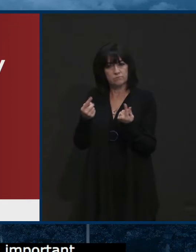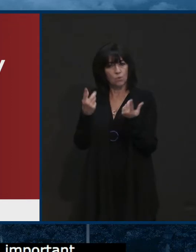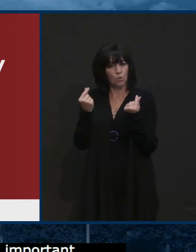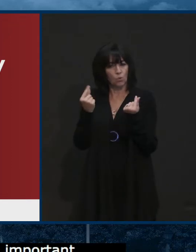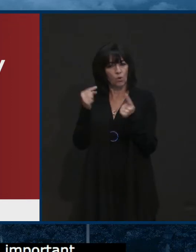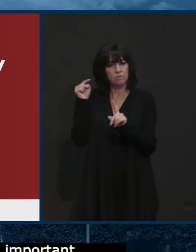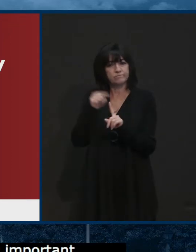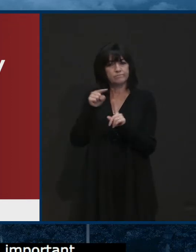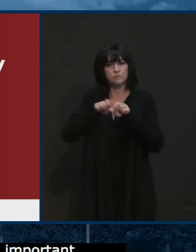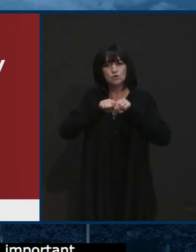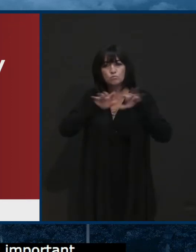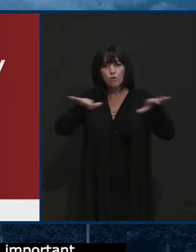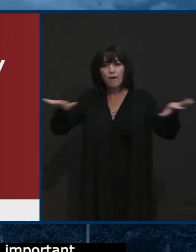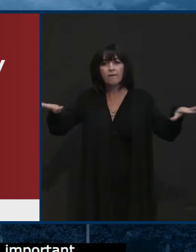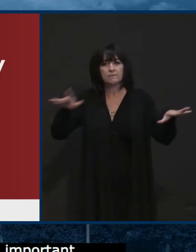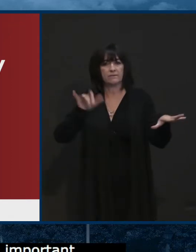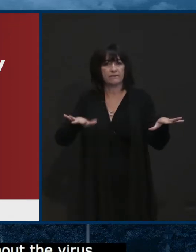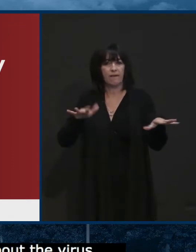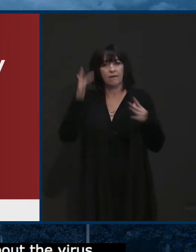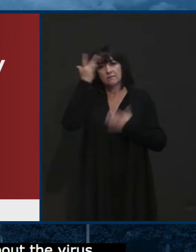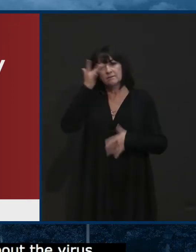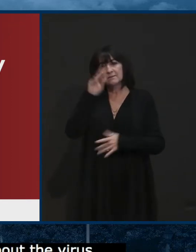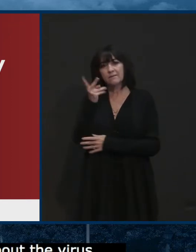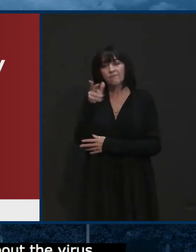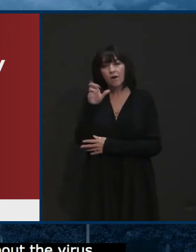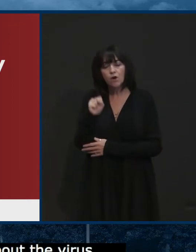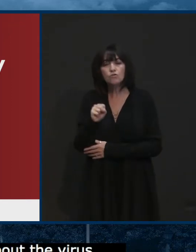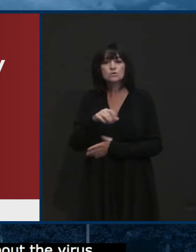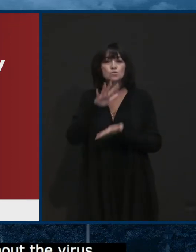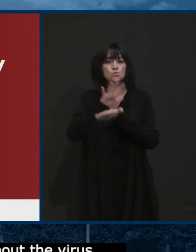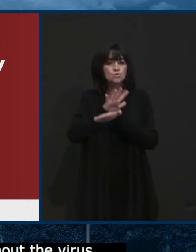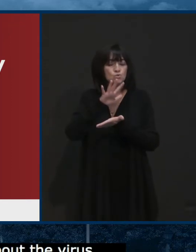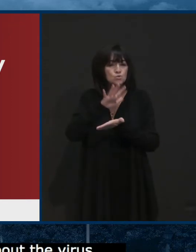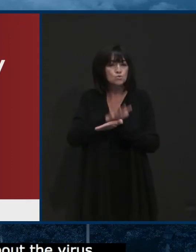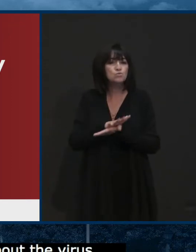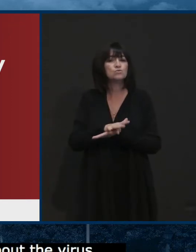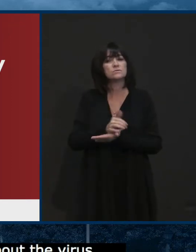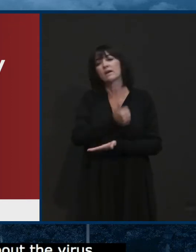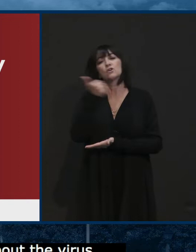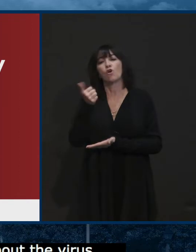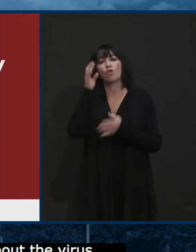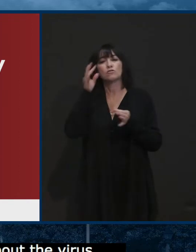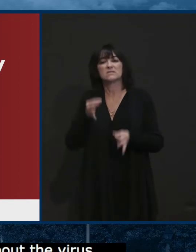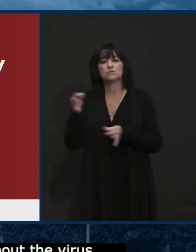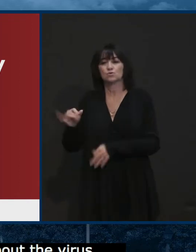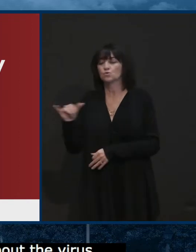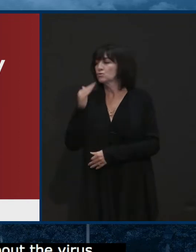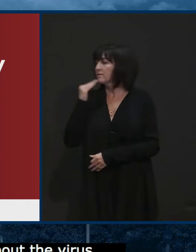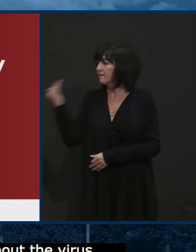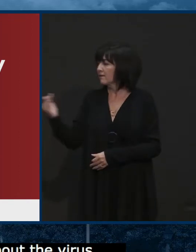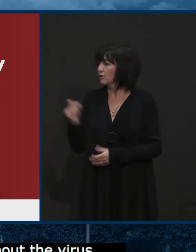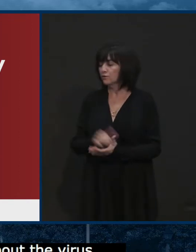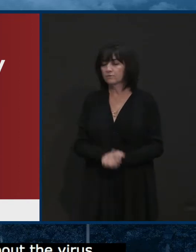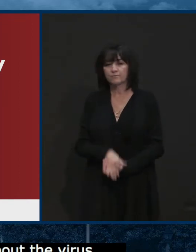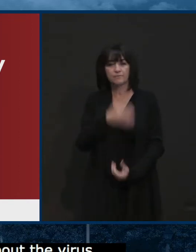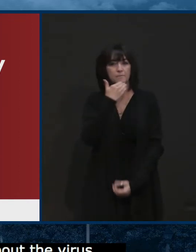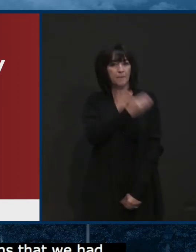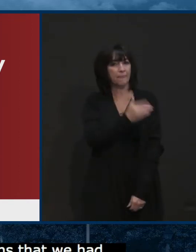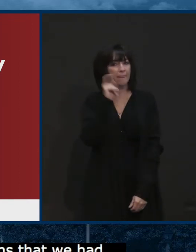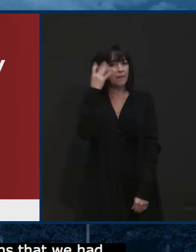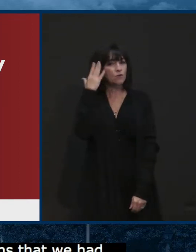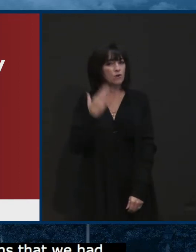in school settings, and some of the decisions that we have ahead of us. Thank you, Dr. Rattay. Thank you so much,